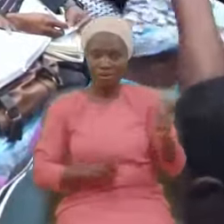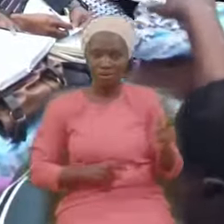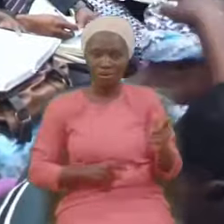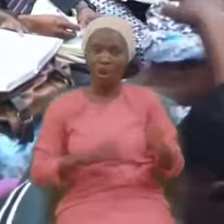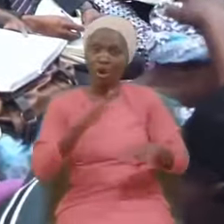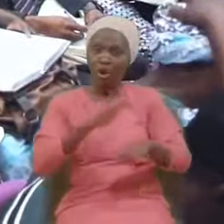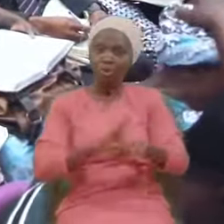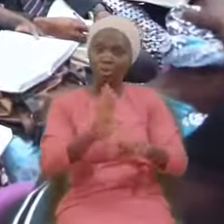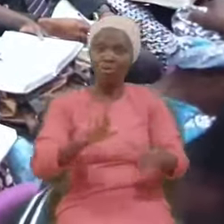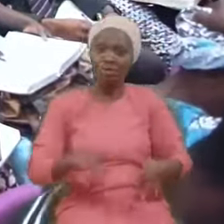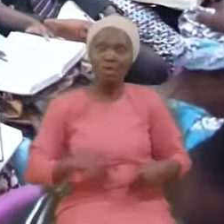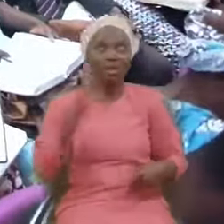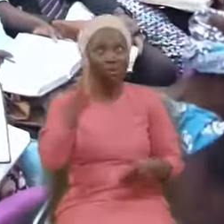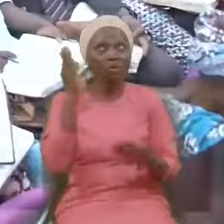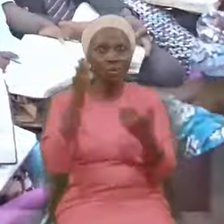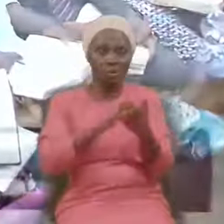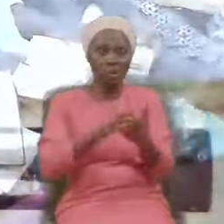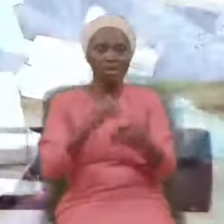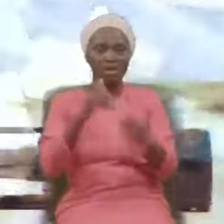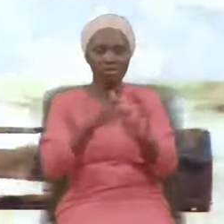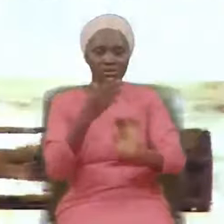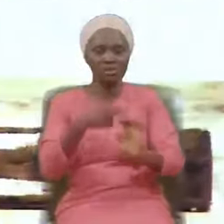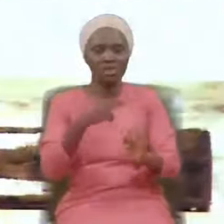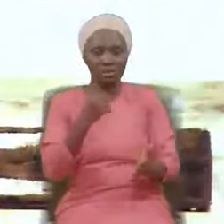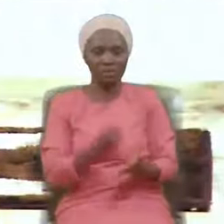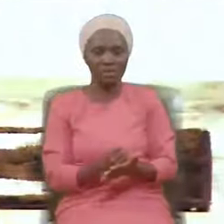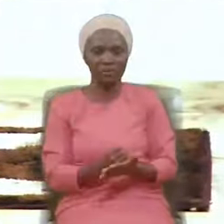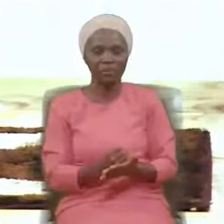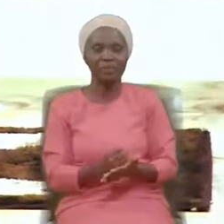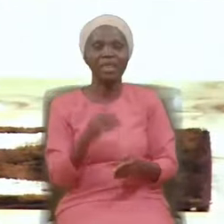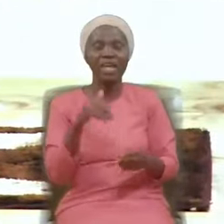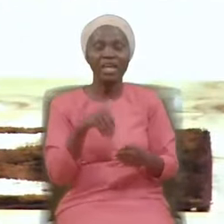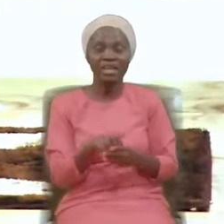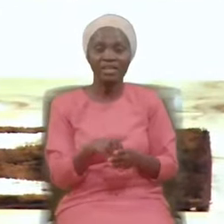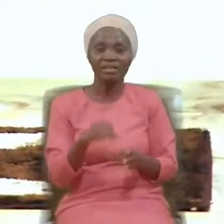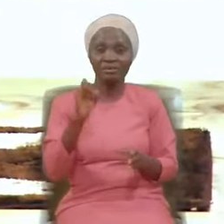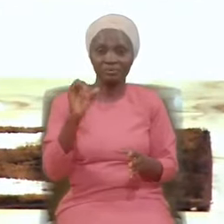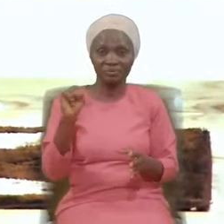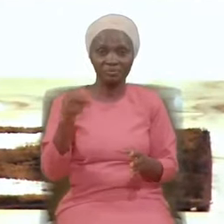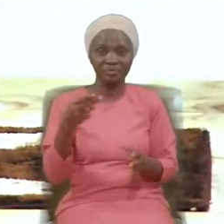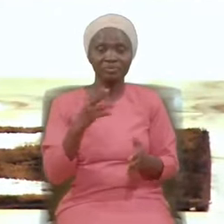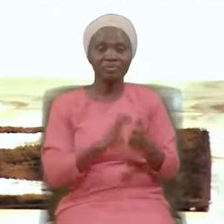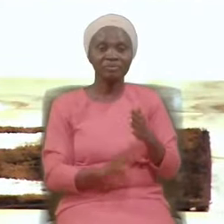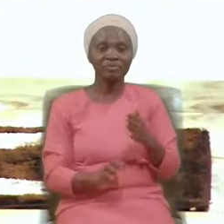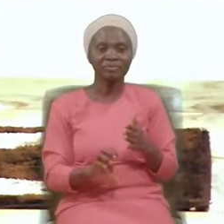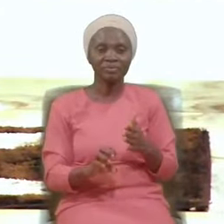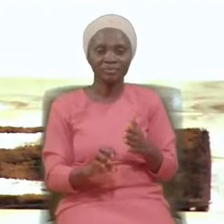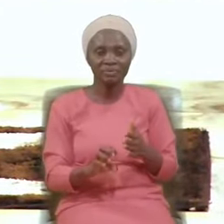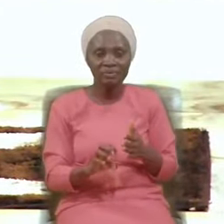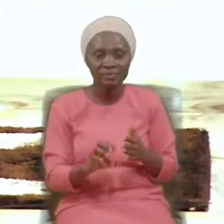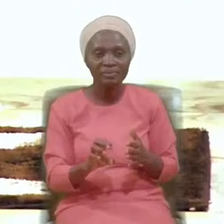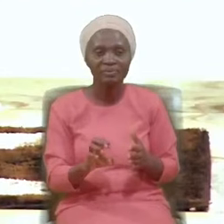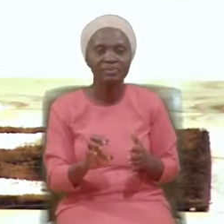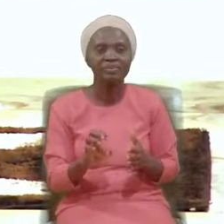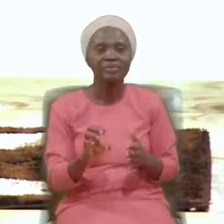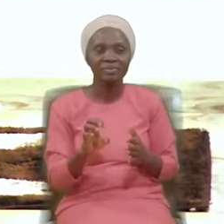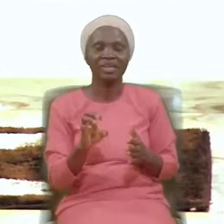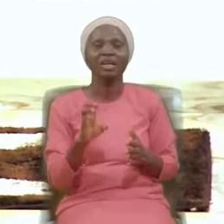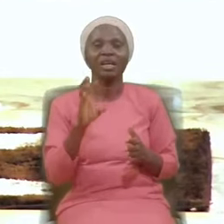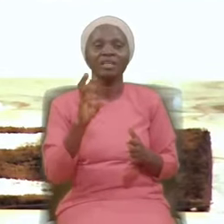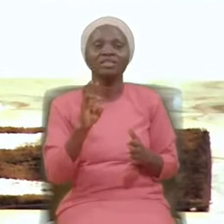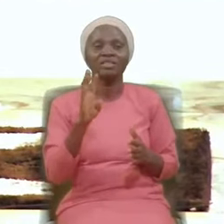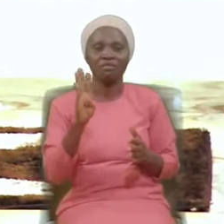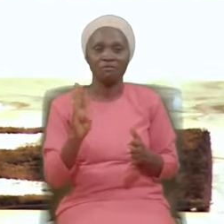today. Isaiah chapter 54. Isaiah chapter 54. I'm reading from verse 2. Enlarge